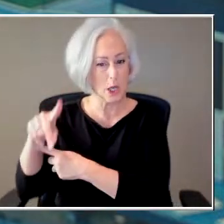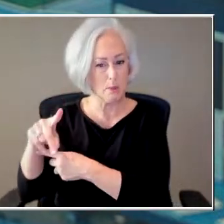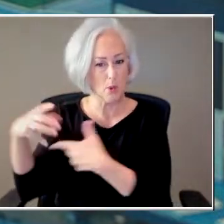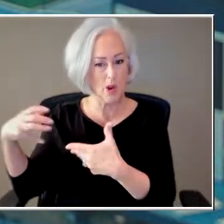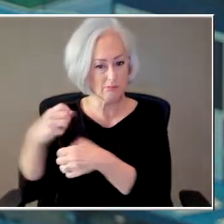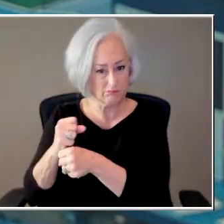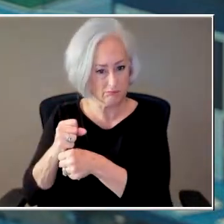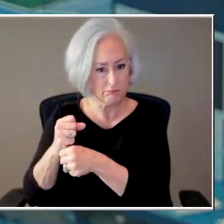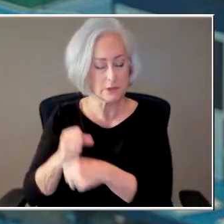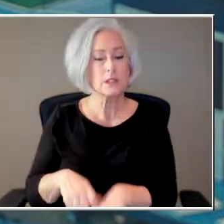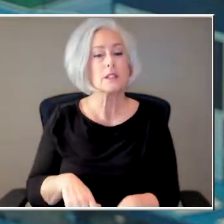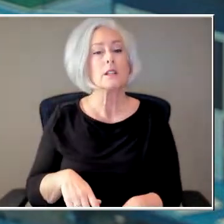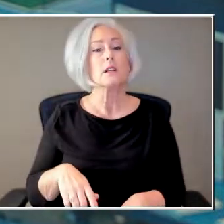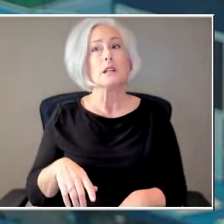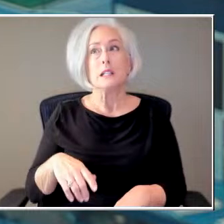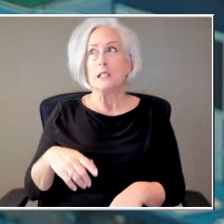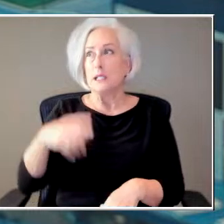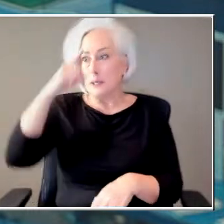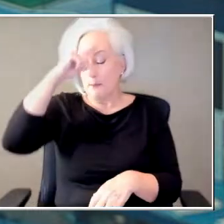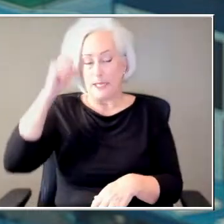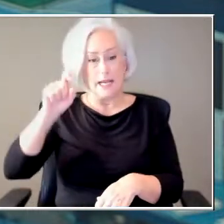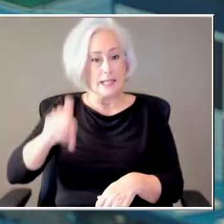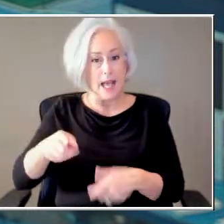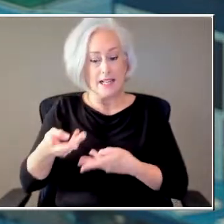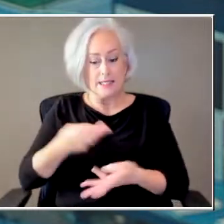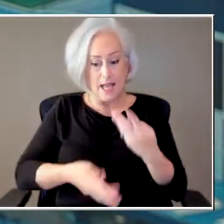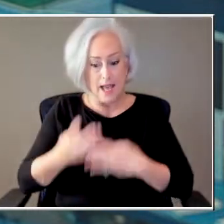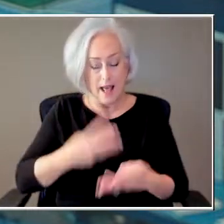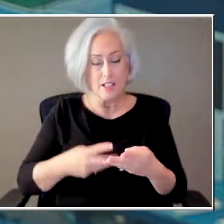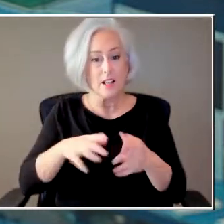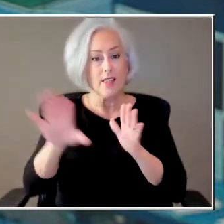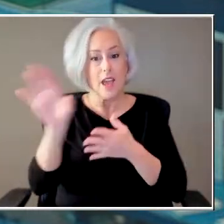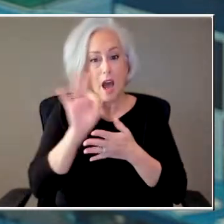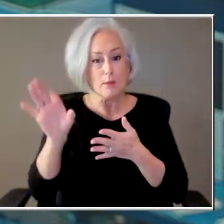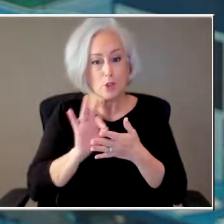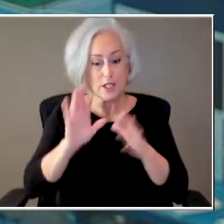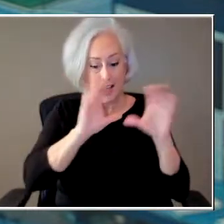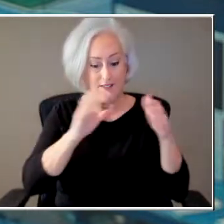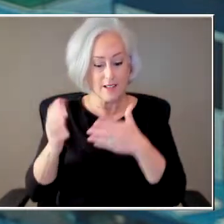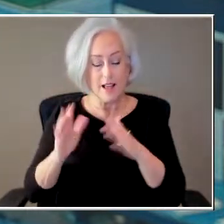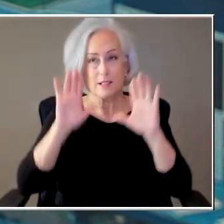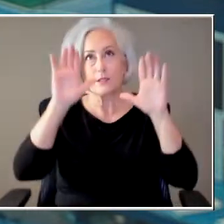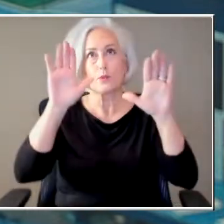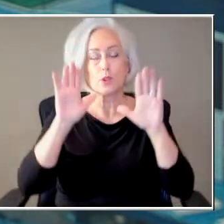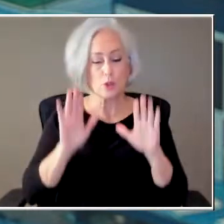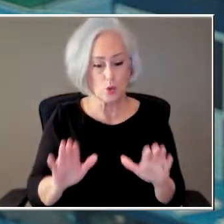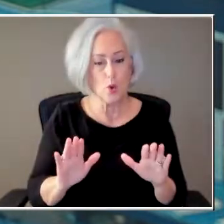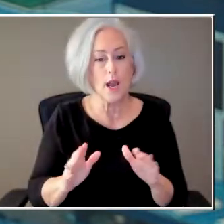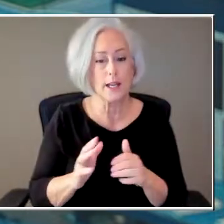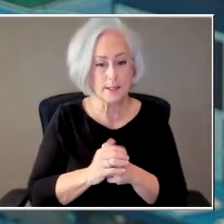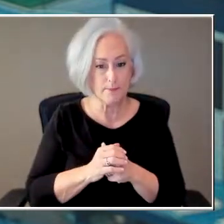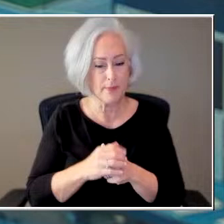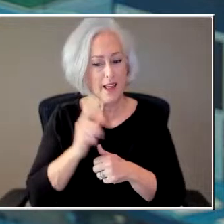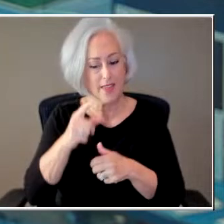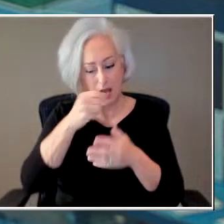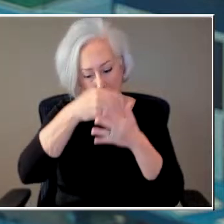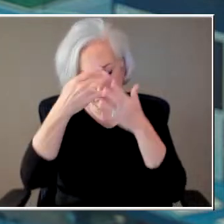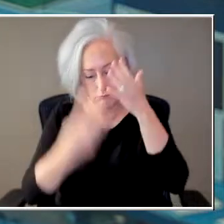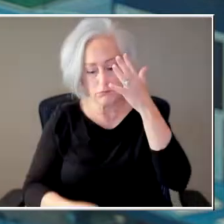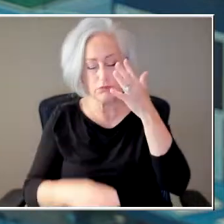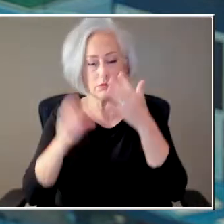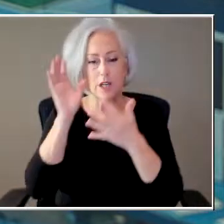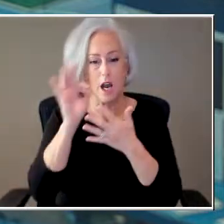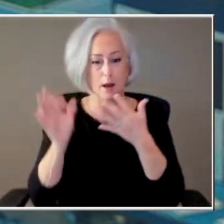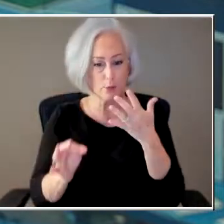these classes was so wonderful, and they had so many different options. And so I really took advantage of that and was able